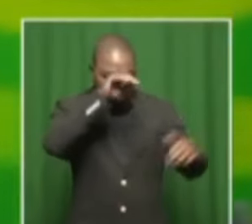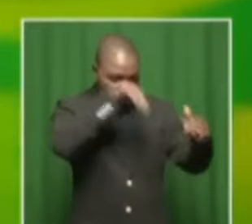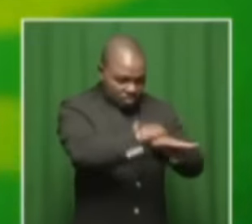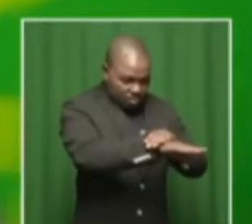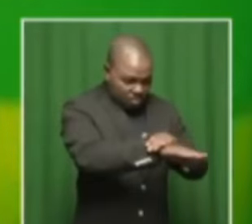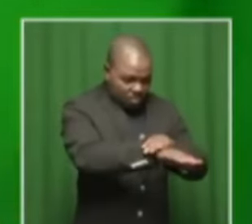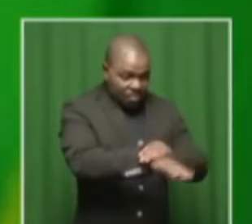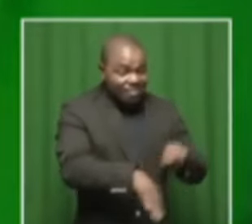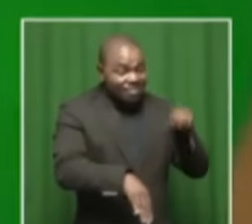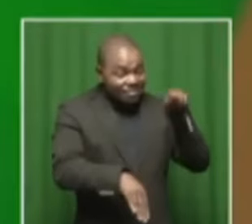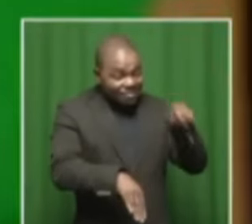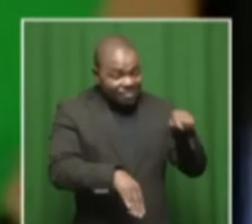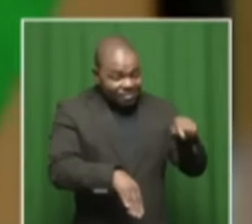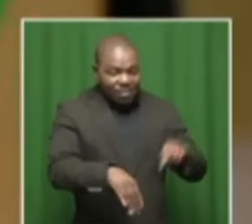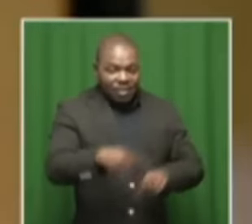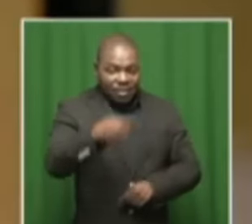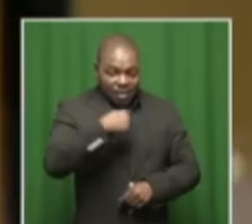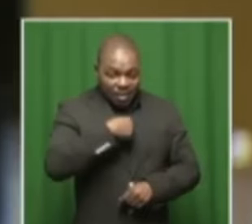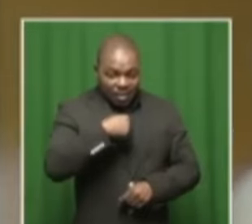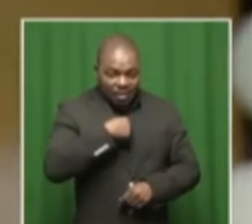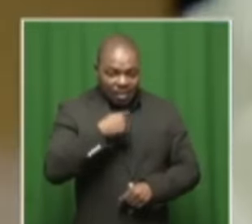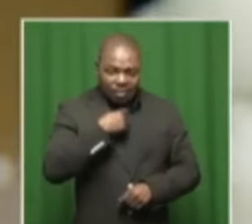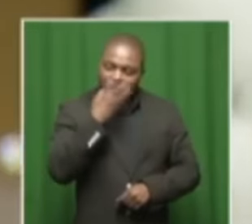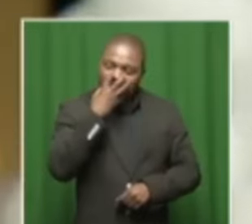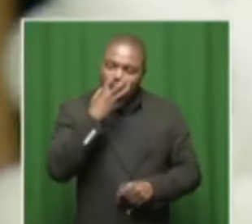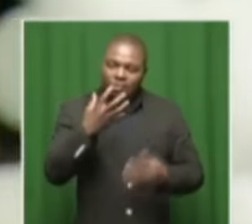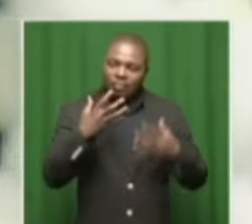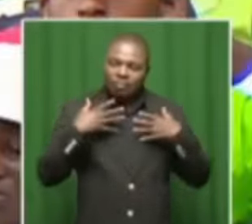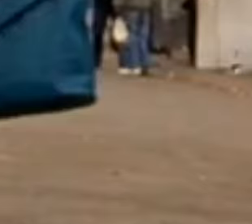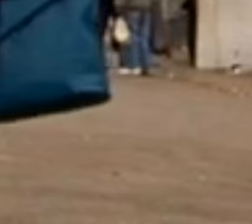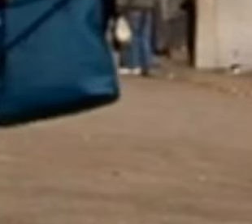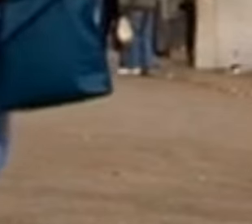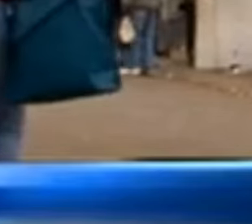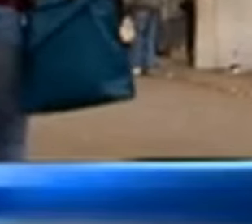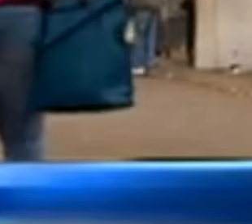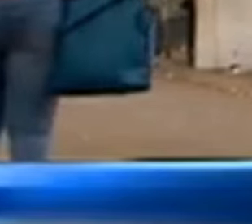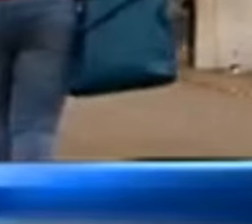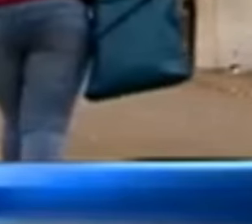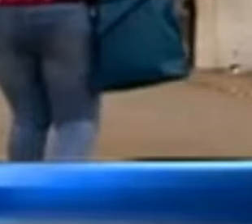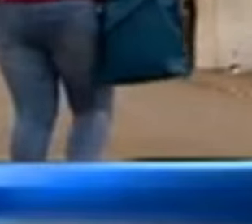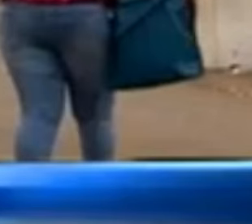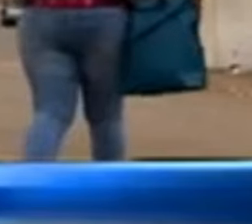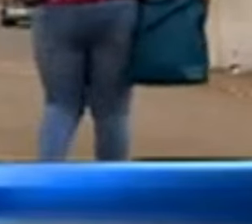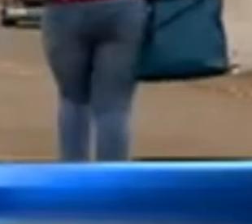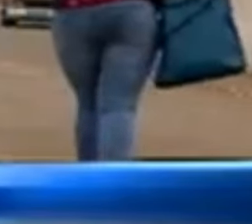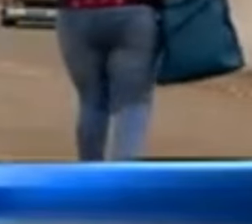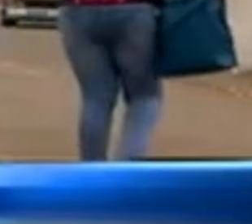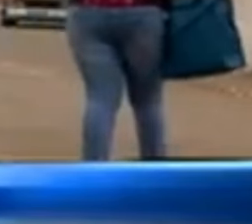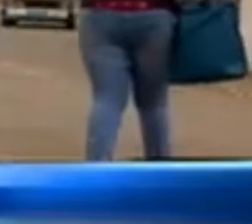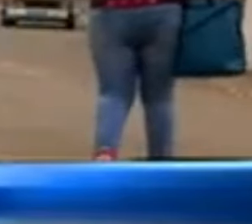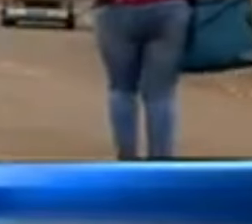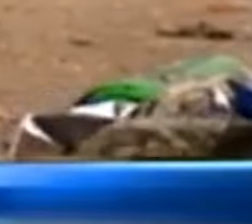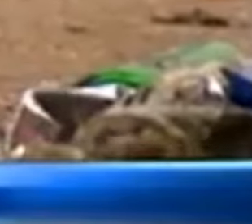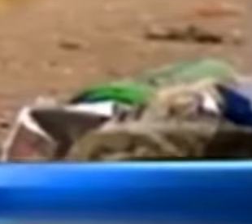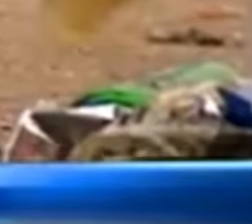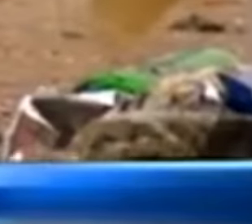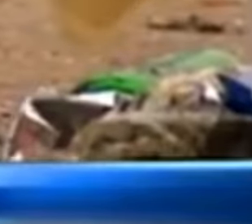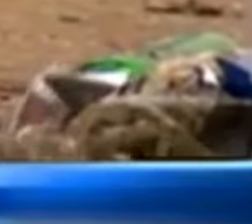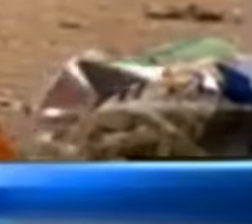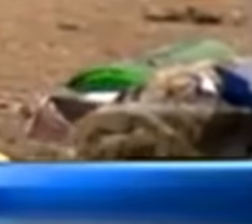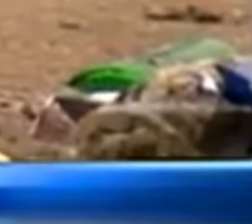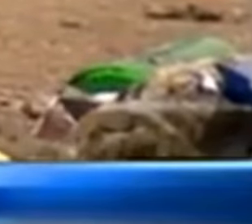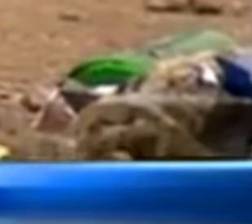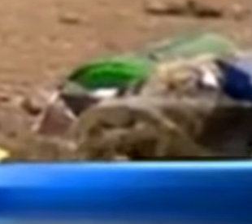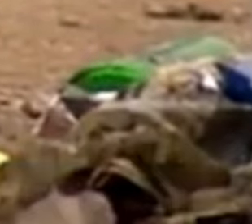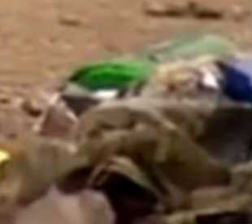off the oxygen of illegal foreigners. We saw the consequences. In 2008,